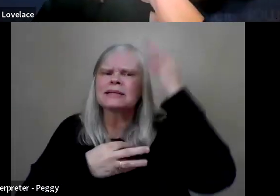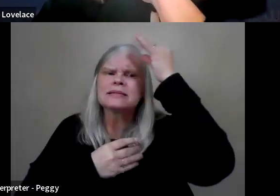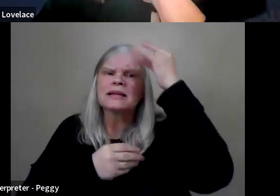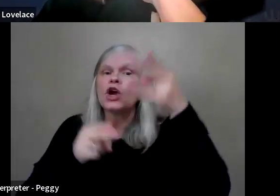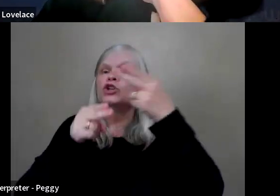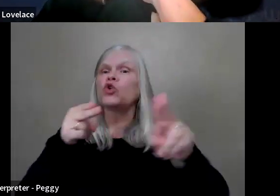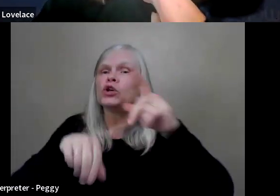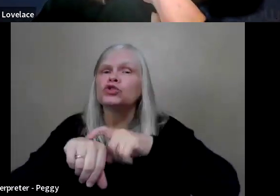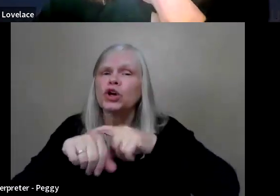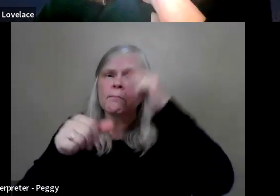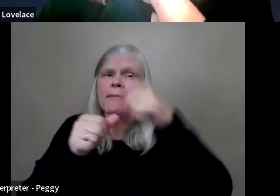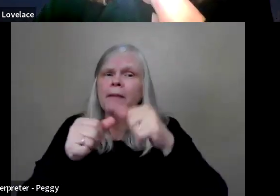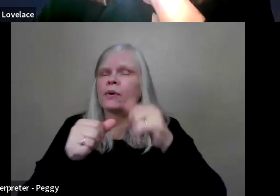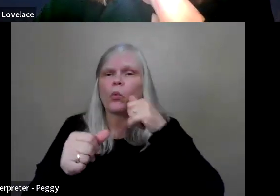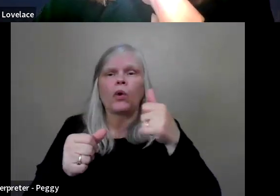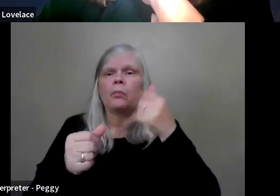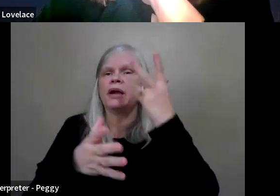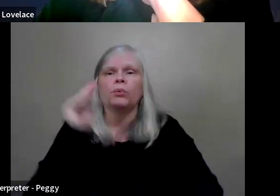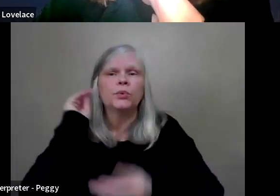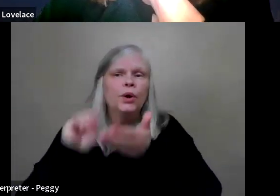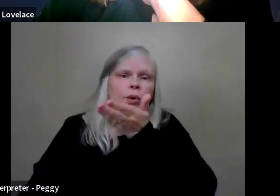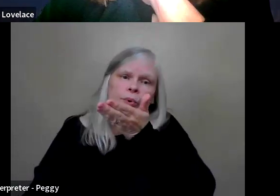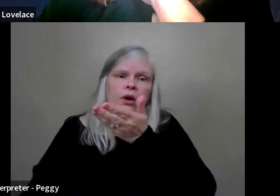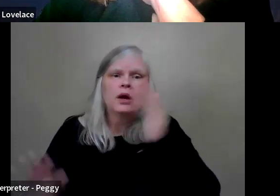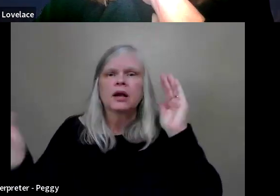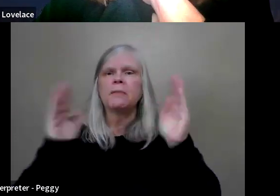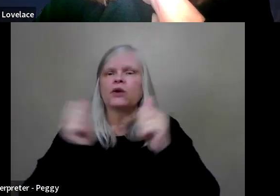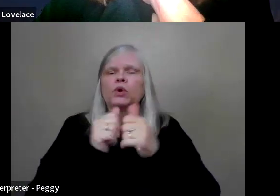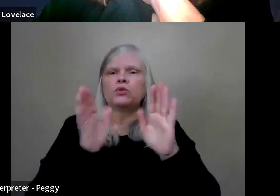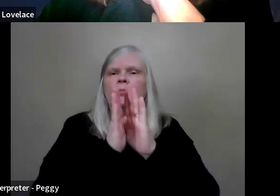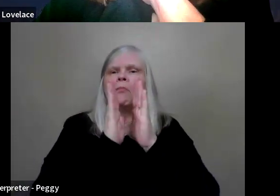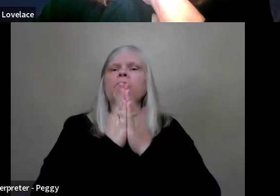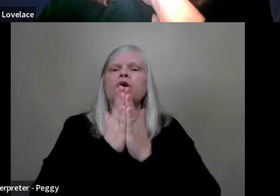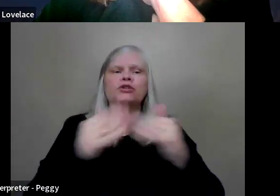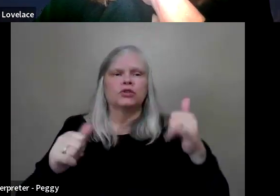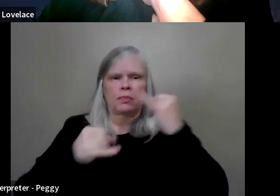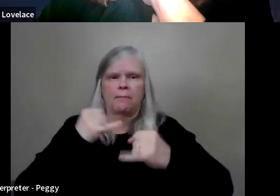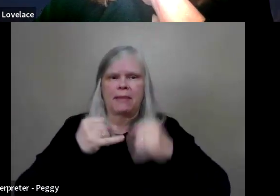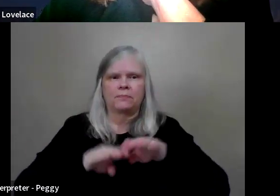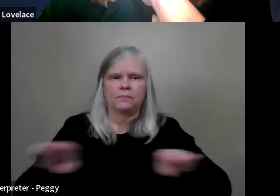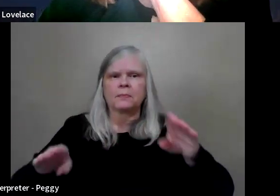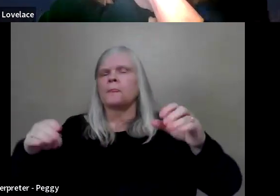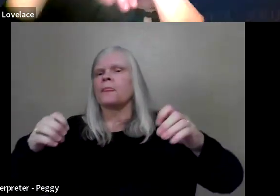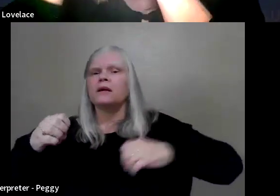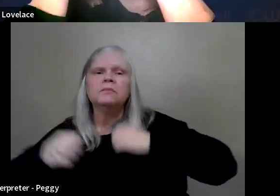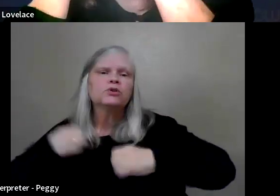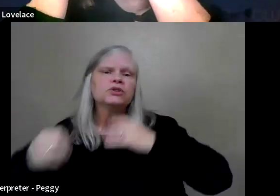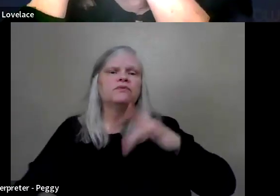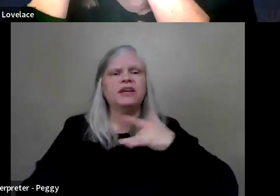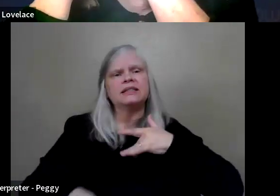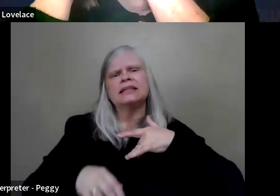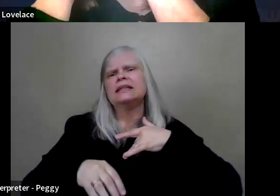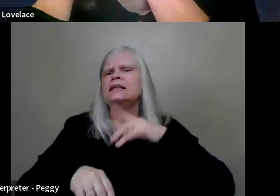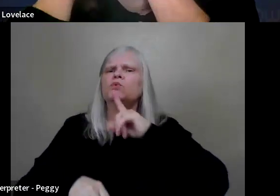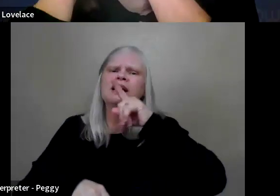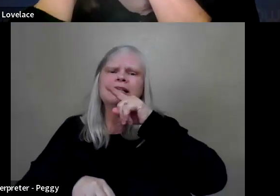fall away more quickly than the books on the bottom shelves. Those emotions, feelings, deeply rooted values, long-term